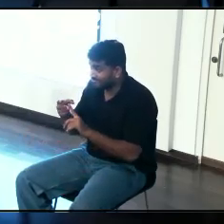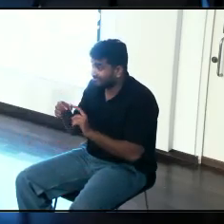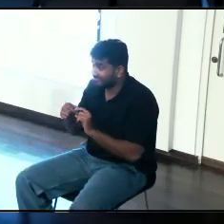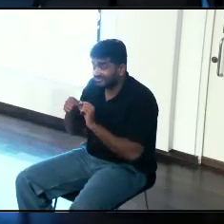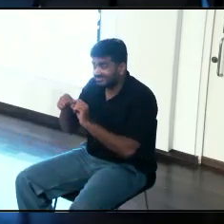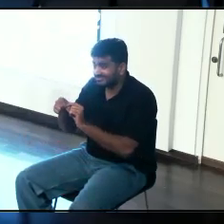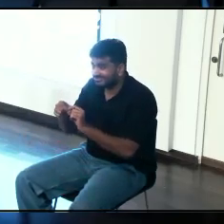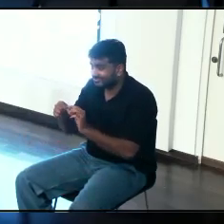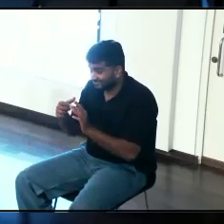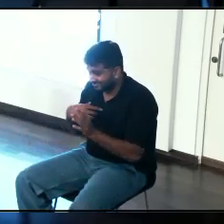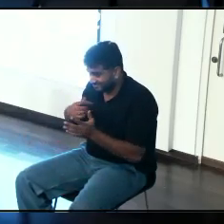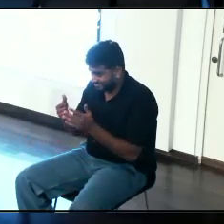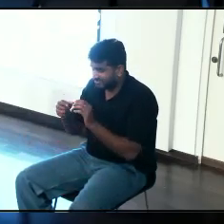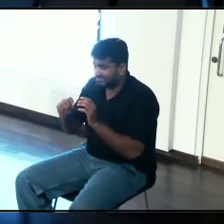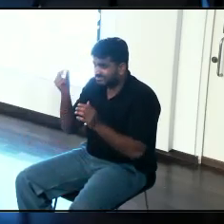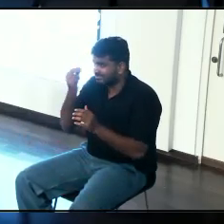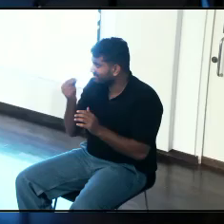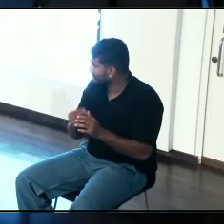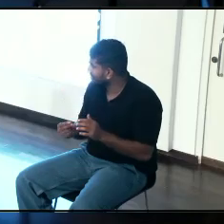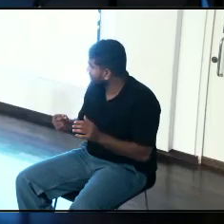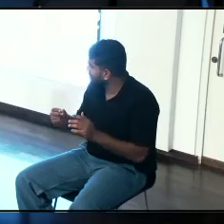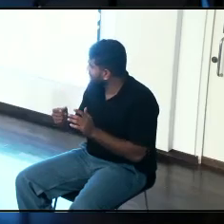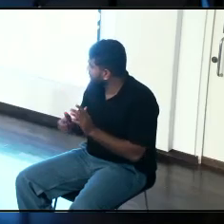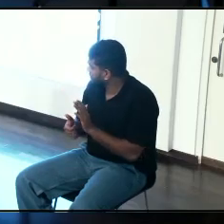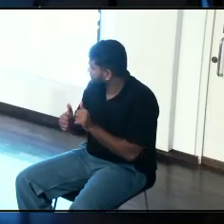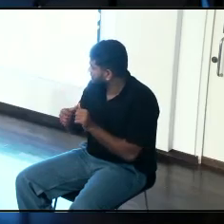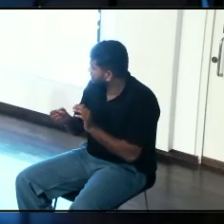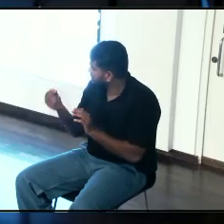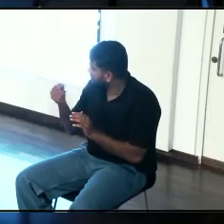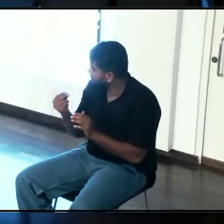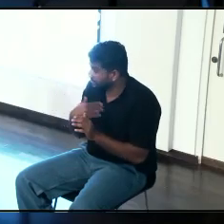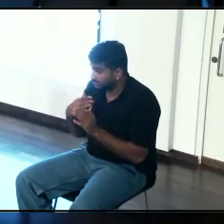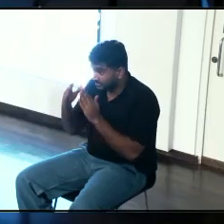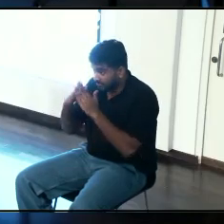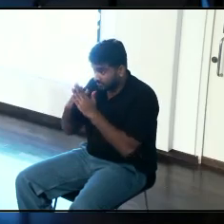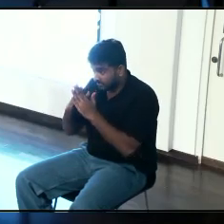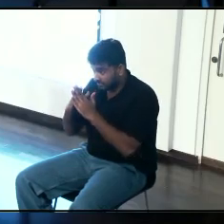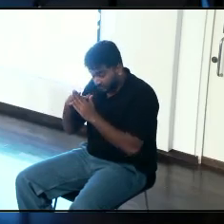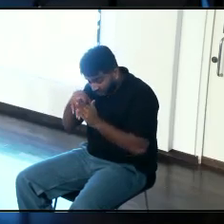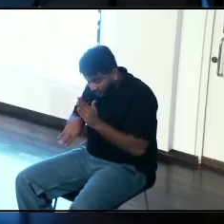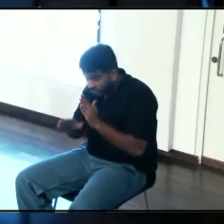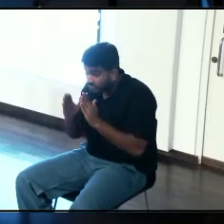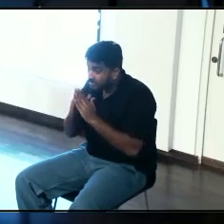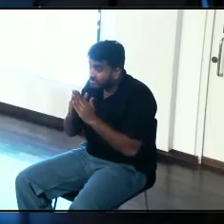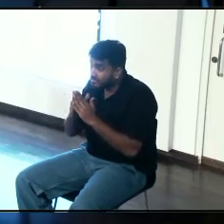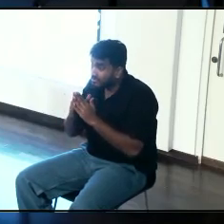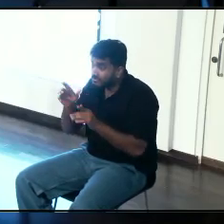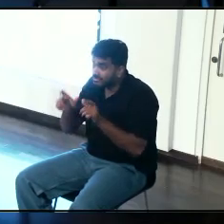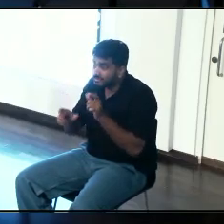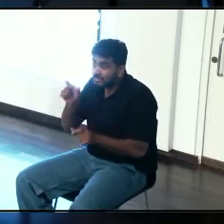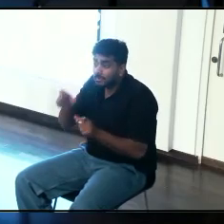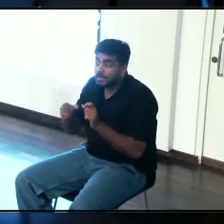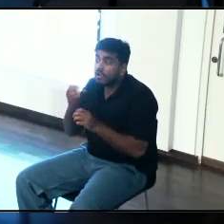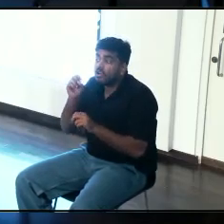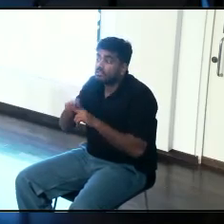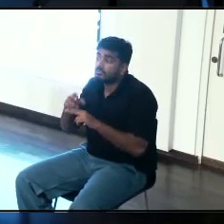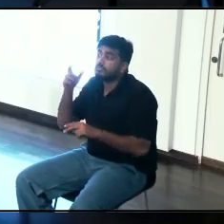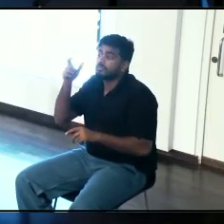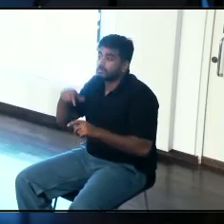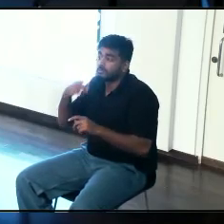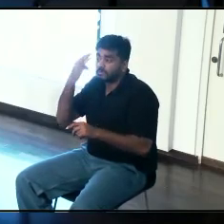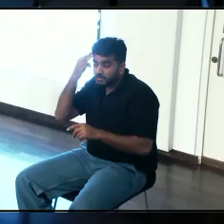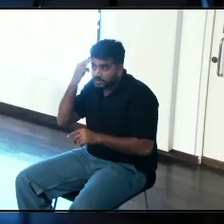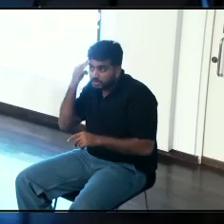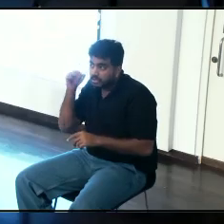the connect with the architecture, because I feel like the homes themselves are also the keepers of memory, as much as